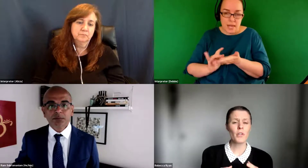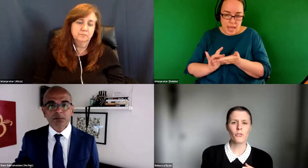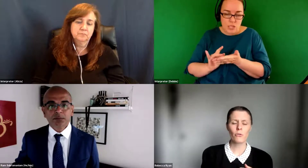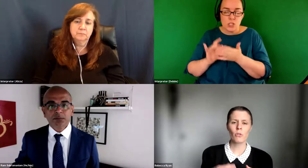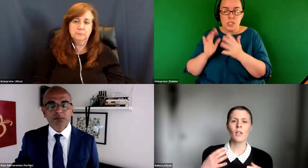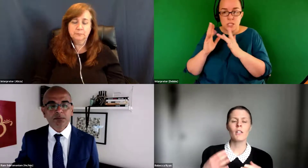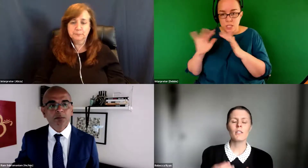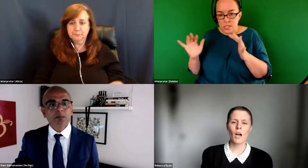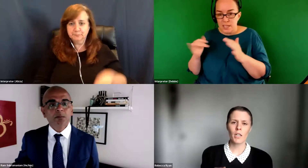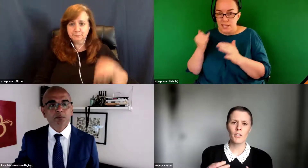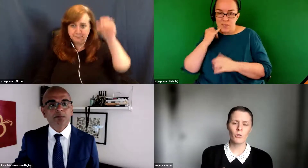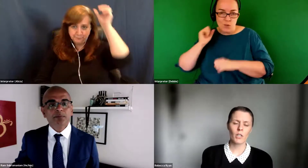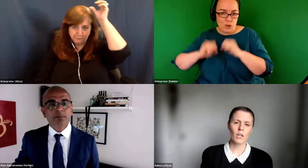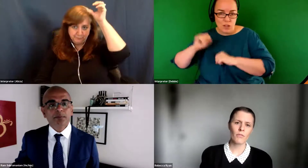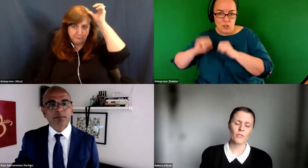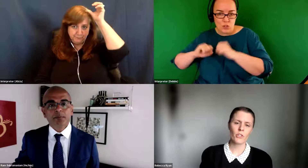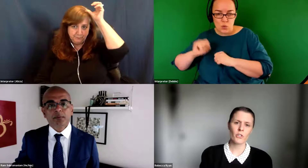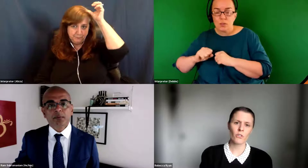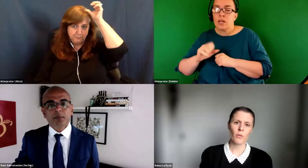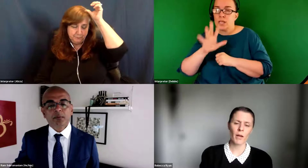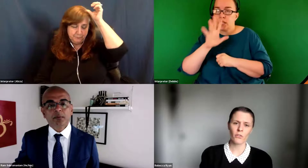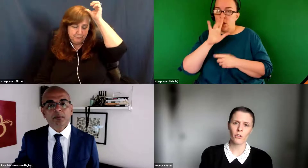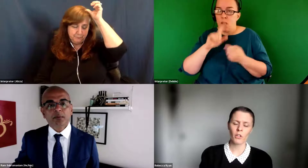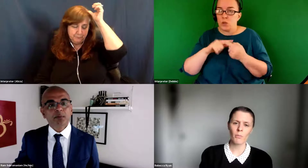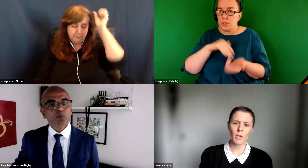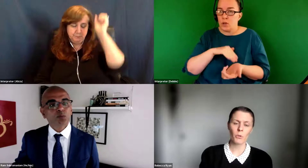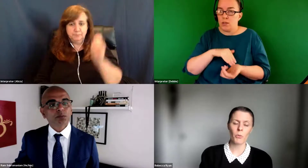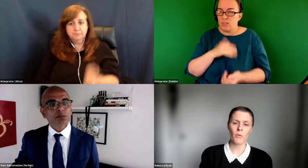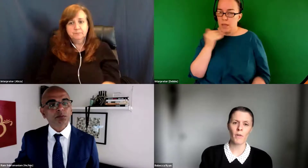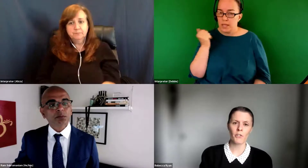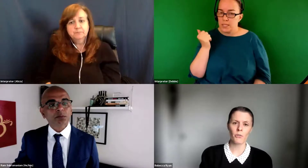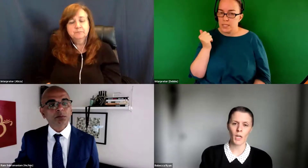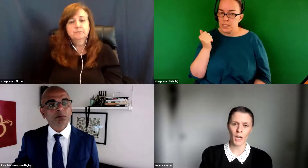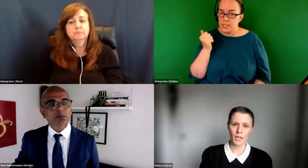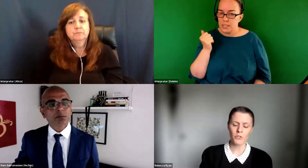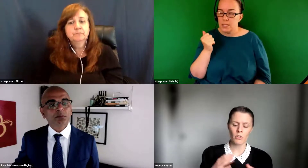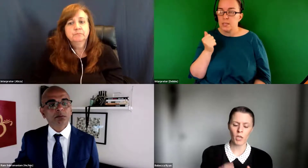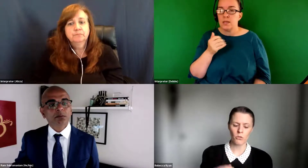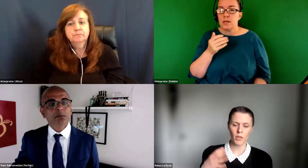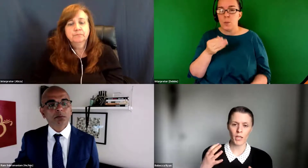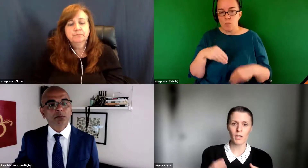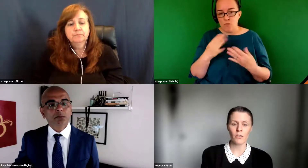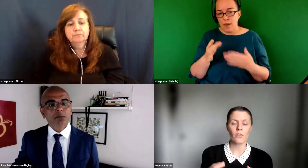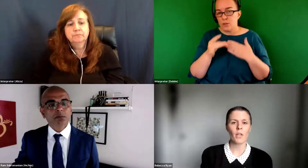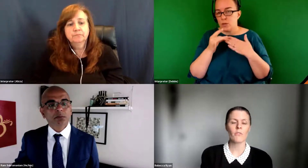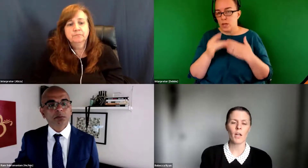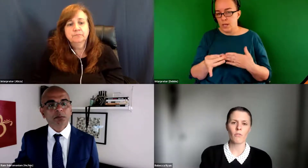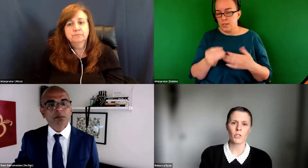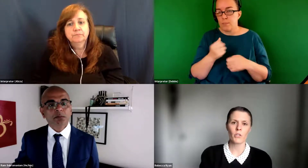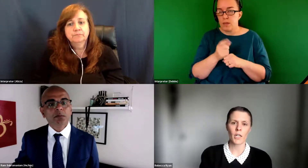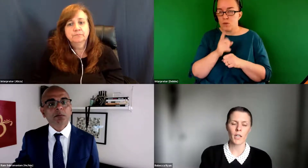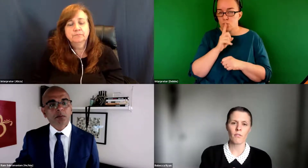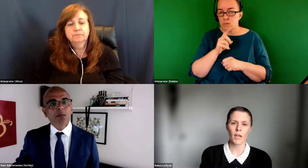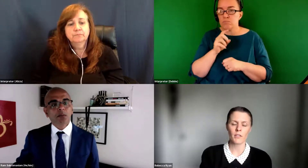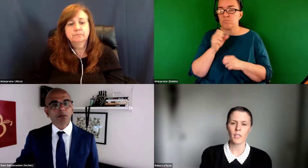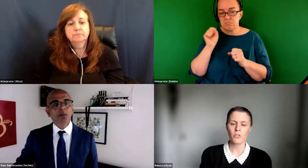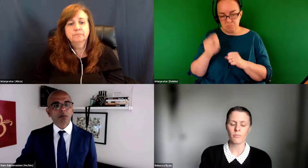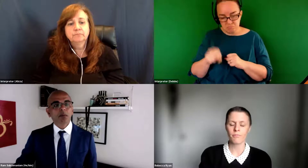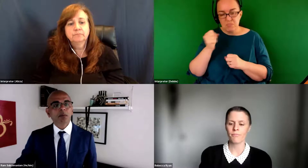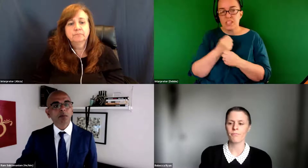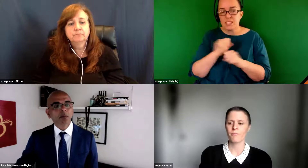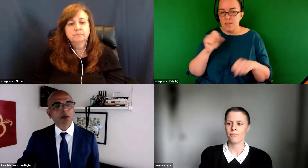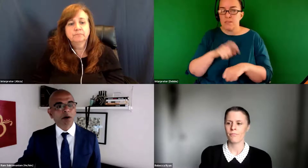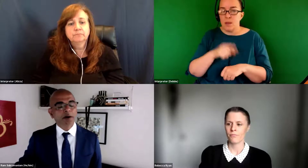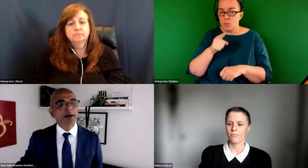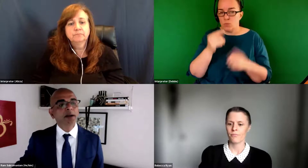if you're just not sure, talking to a physician is the best. They're going to be able to provide you with guidance to make sure that it is a safe time for you to take that